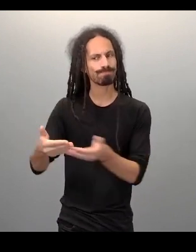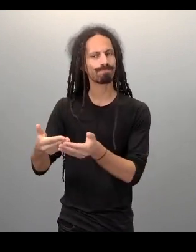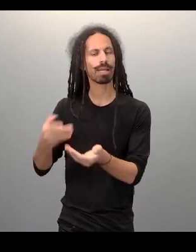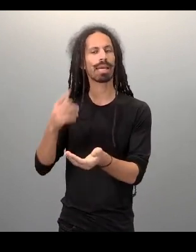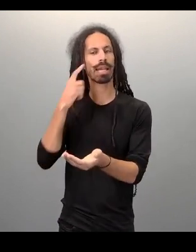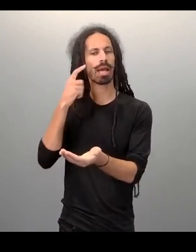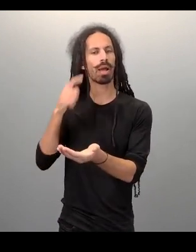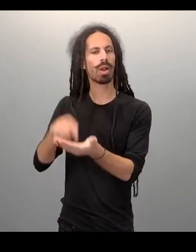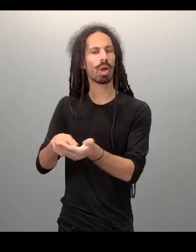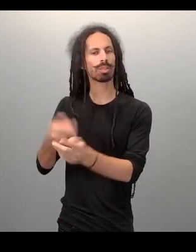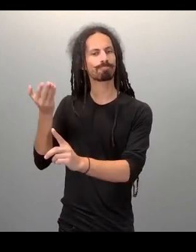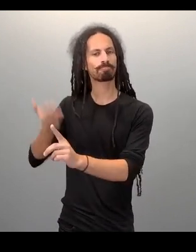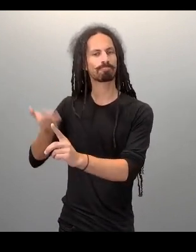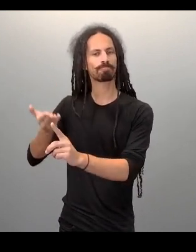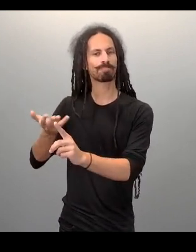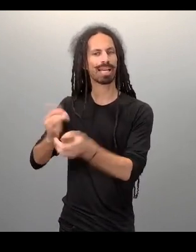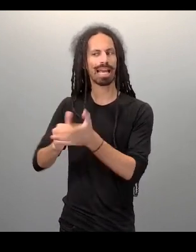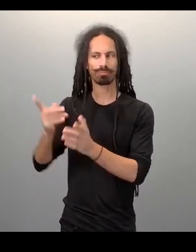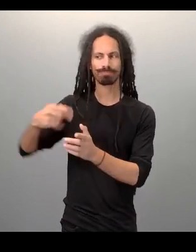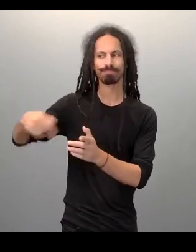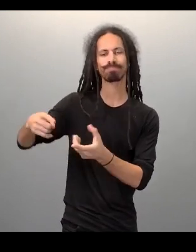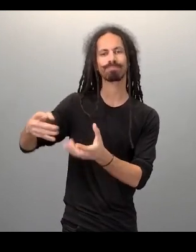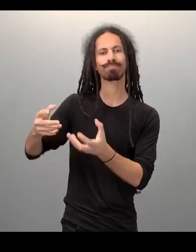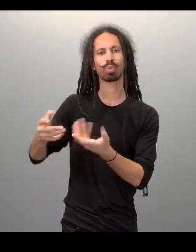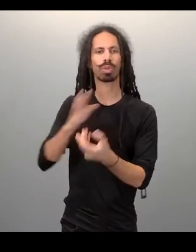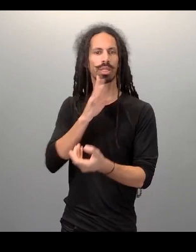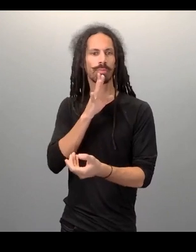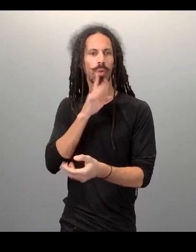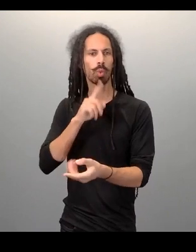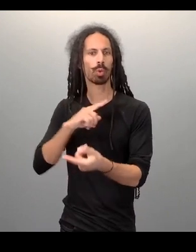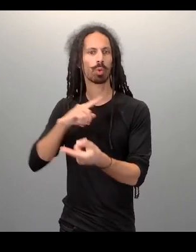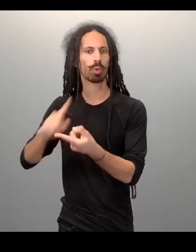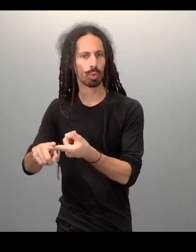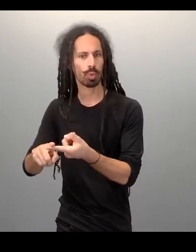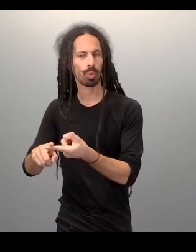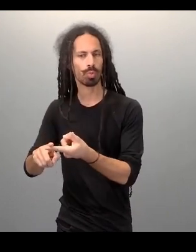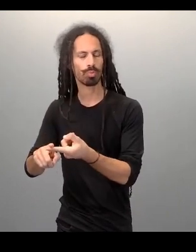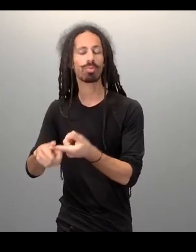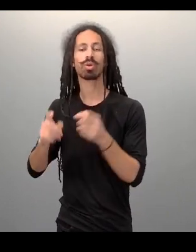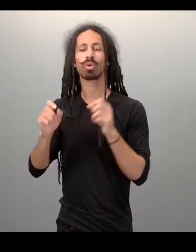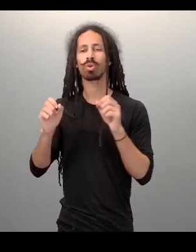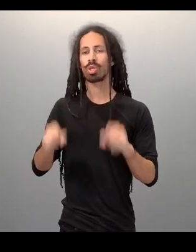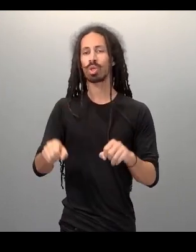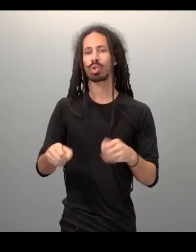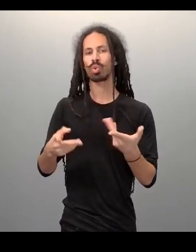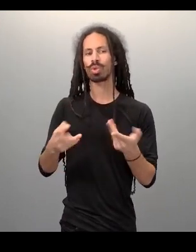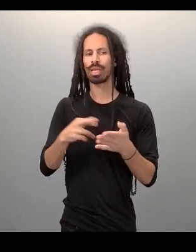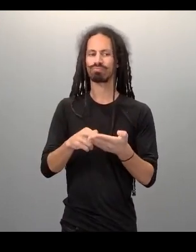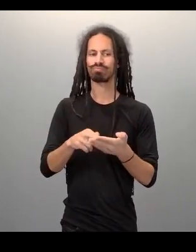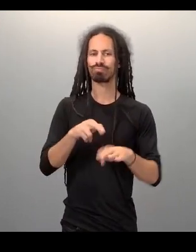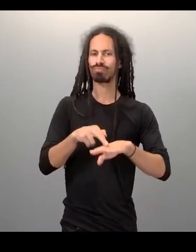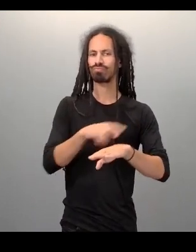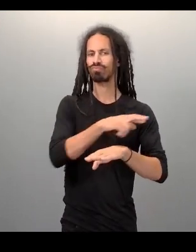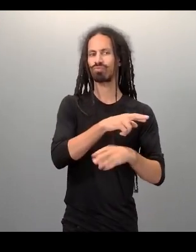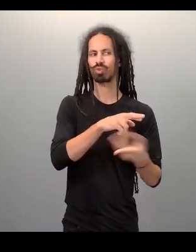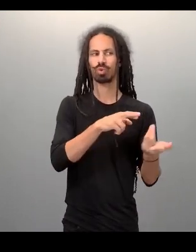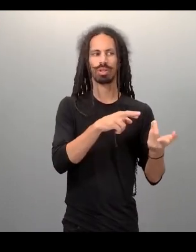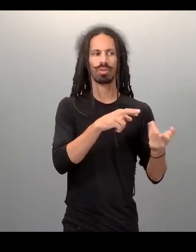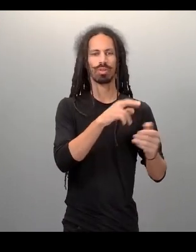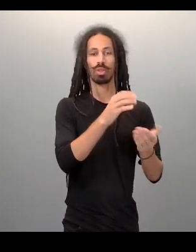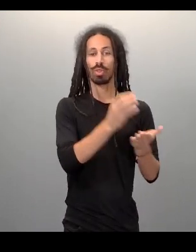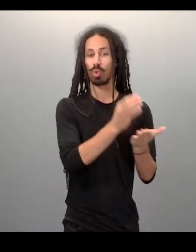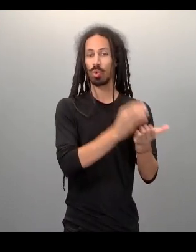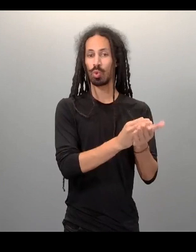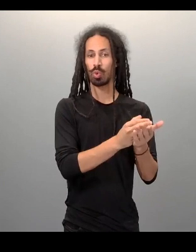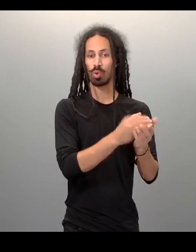in the way that they would like to be spoken to. You can always refer to the course outline. Usually your instructor's name is given there,